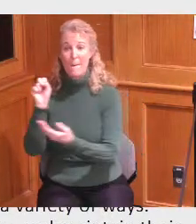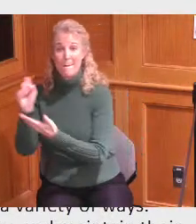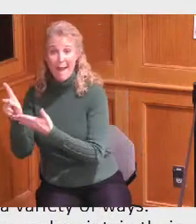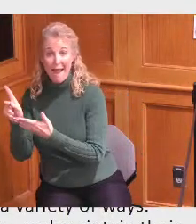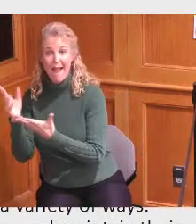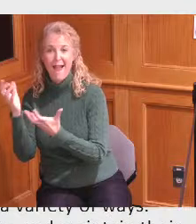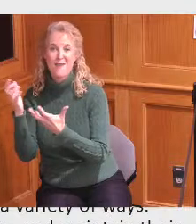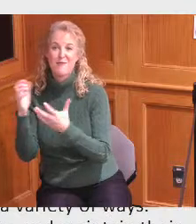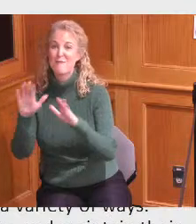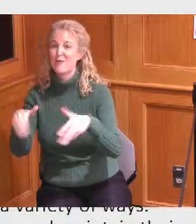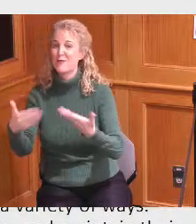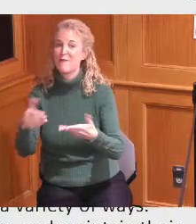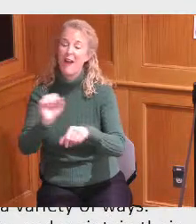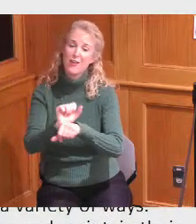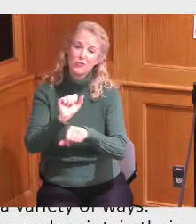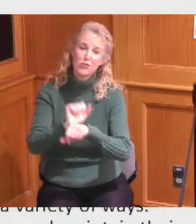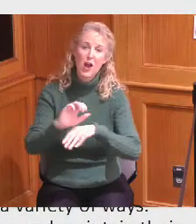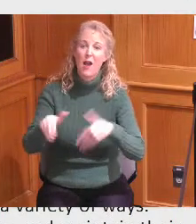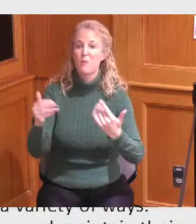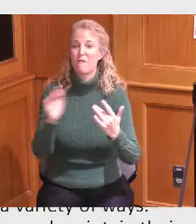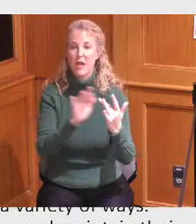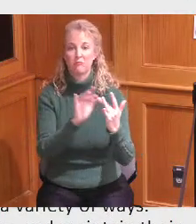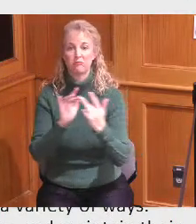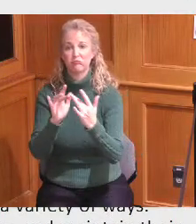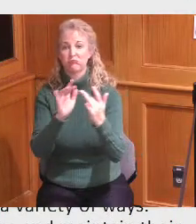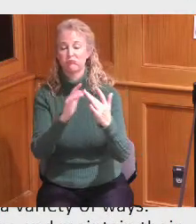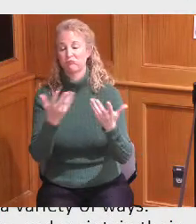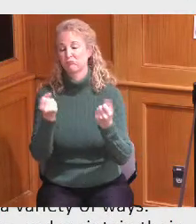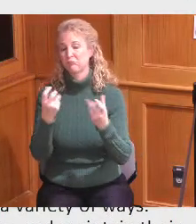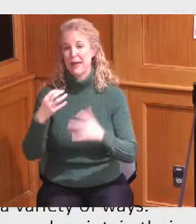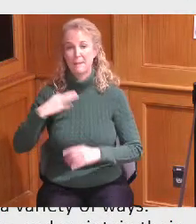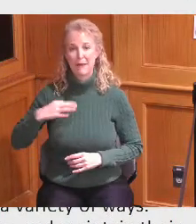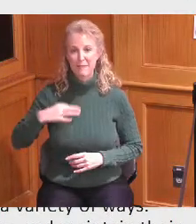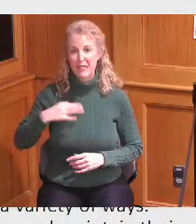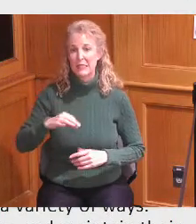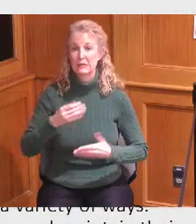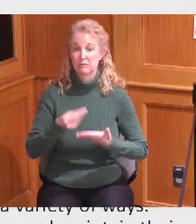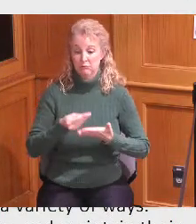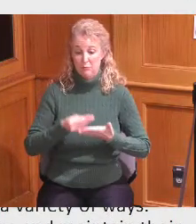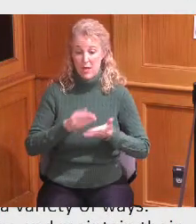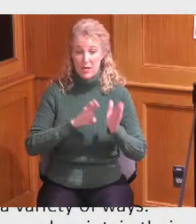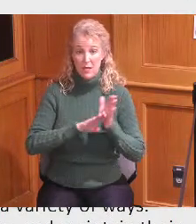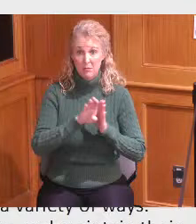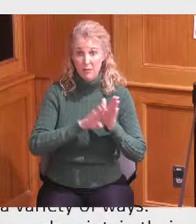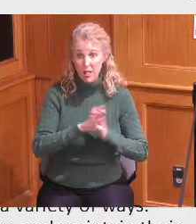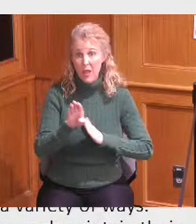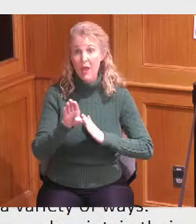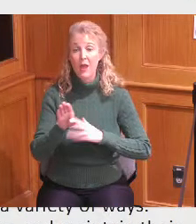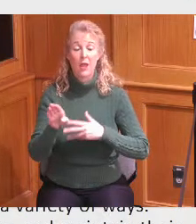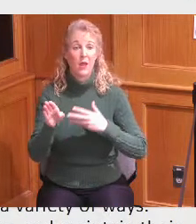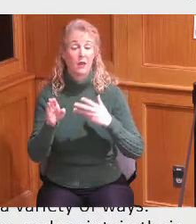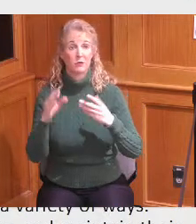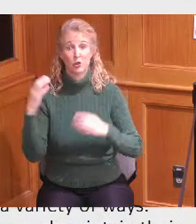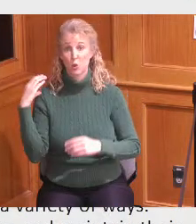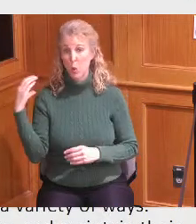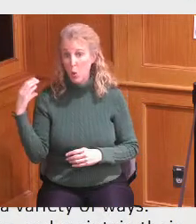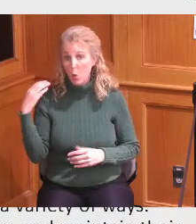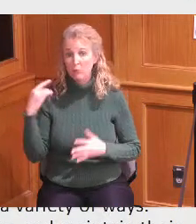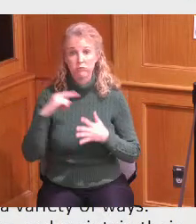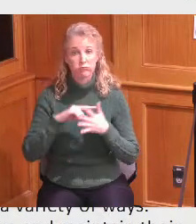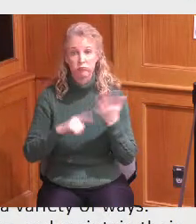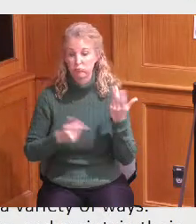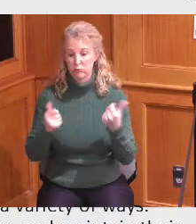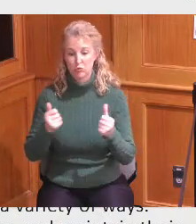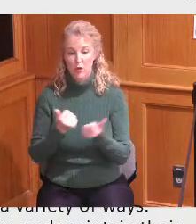to get back in the community, and they provide a lot of benefits and financial planning and coaching and other services just to help